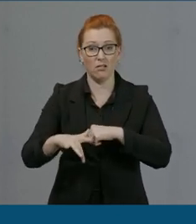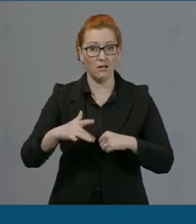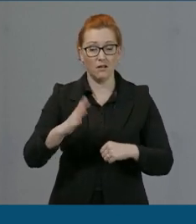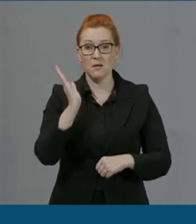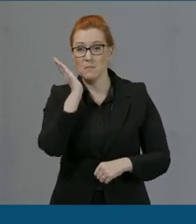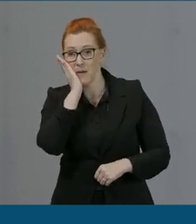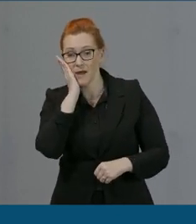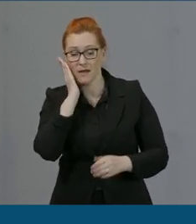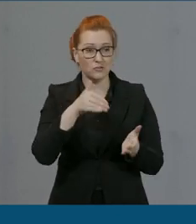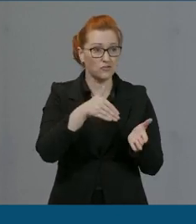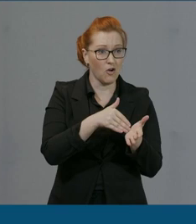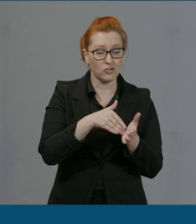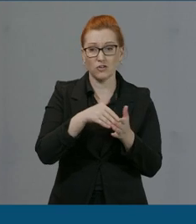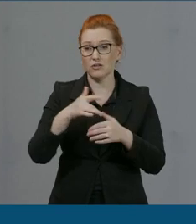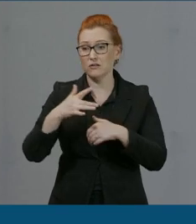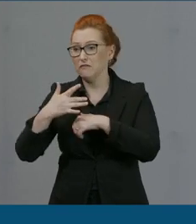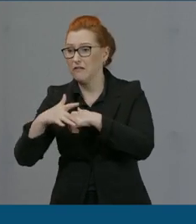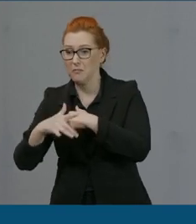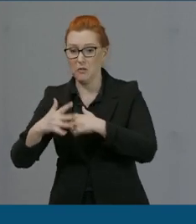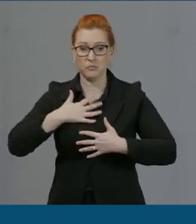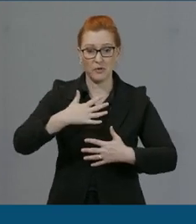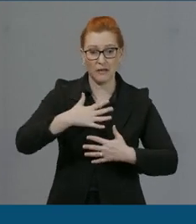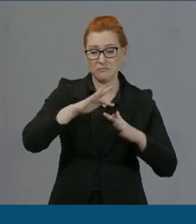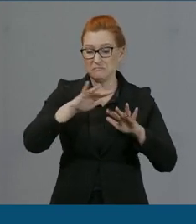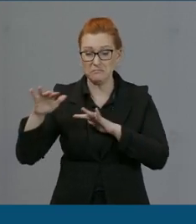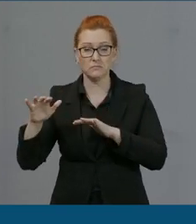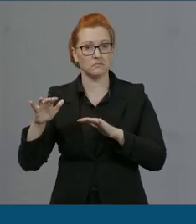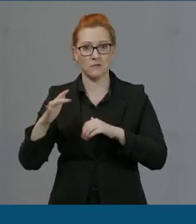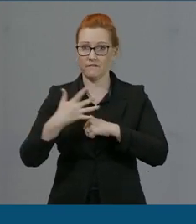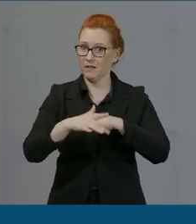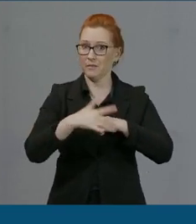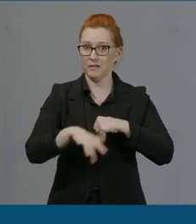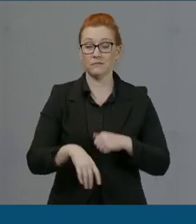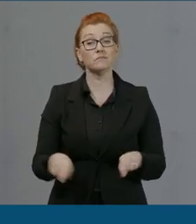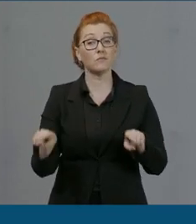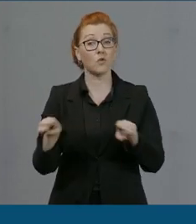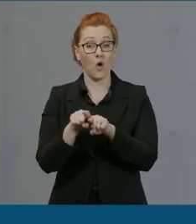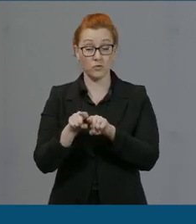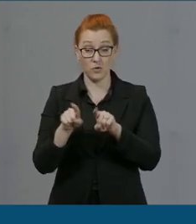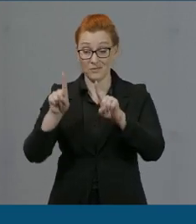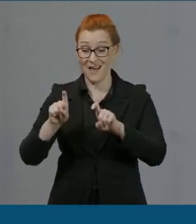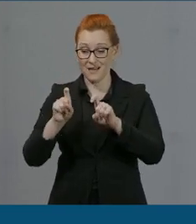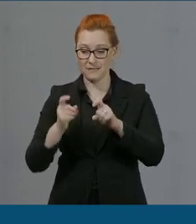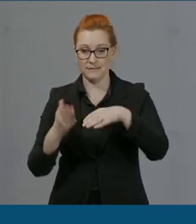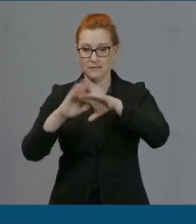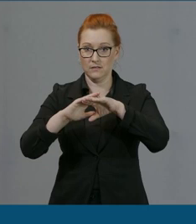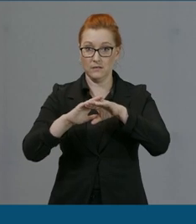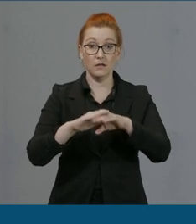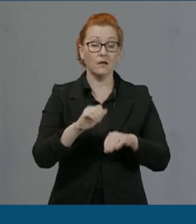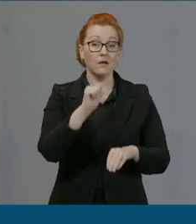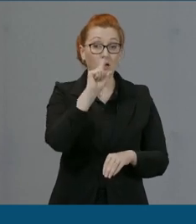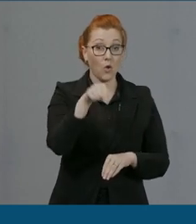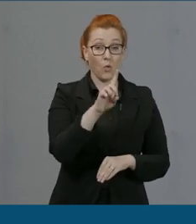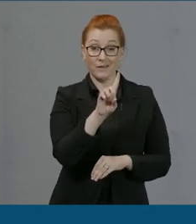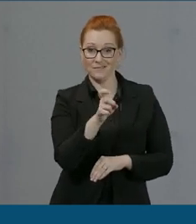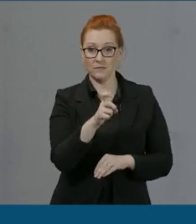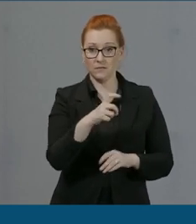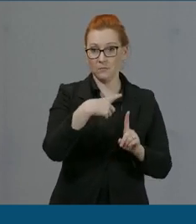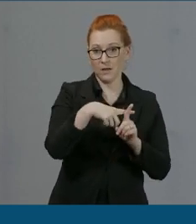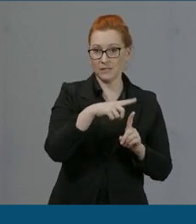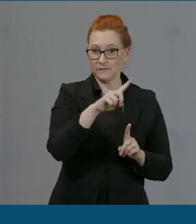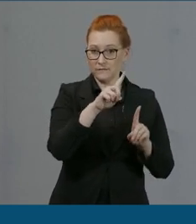testing availability, including antibody testing and contact tracing. So this is a green